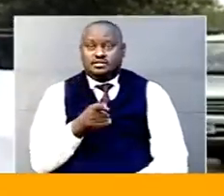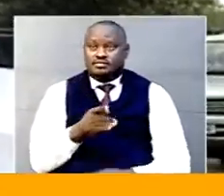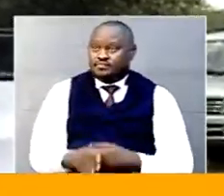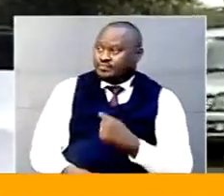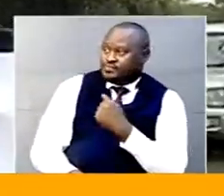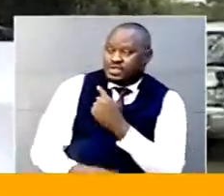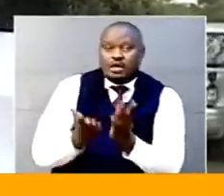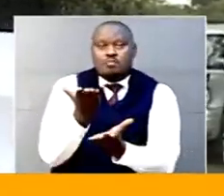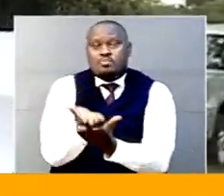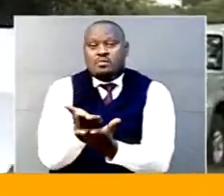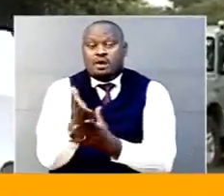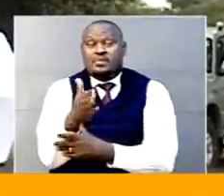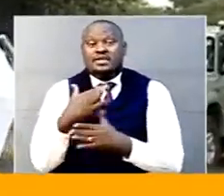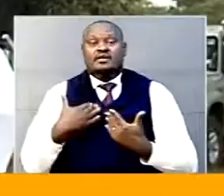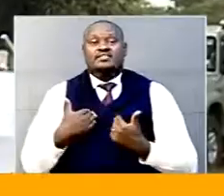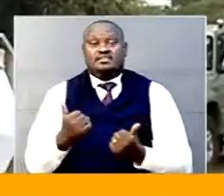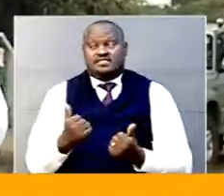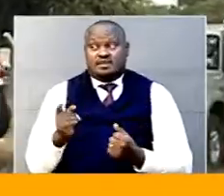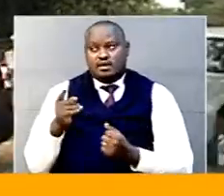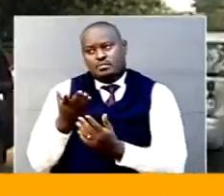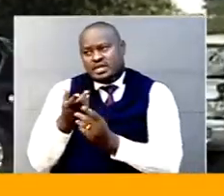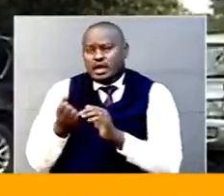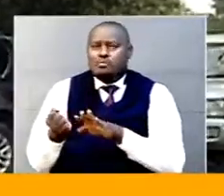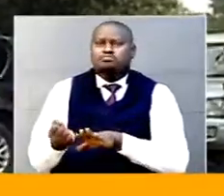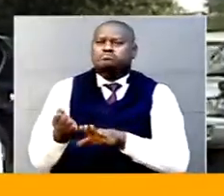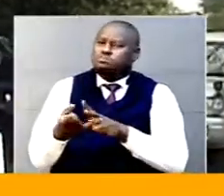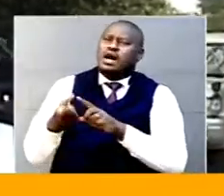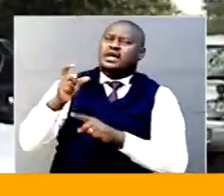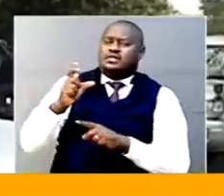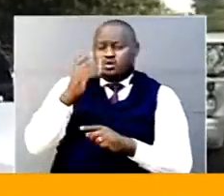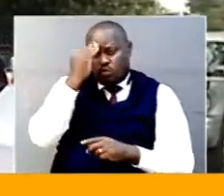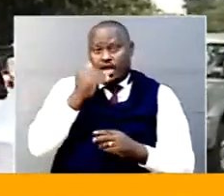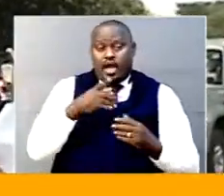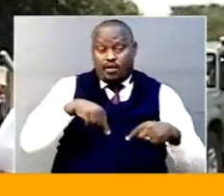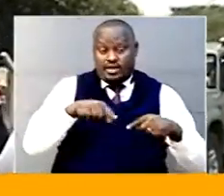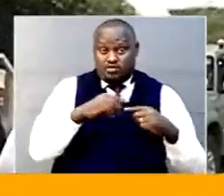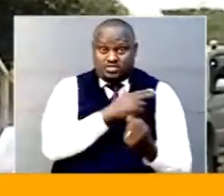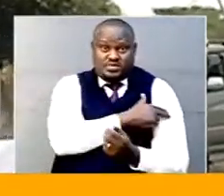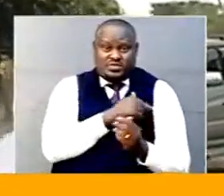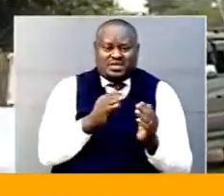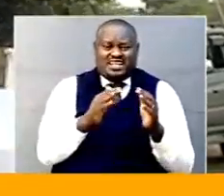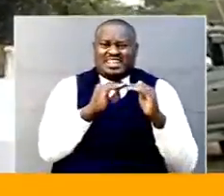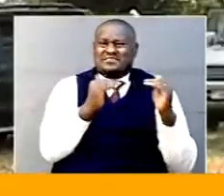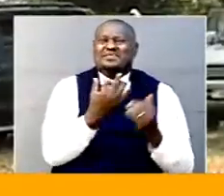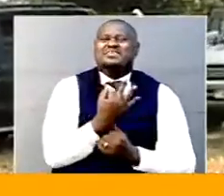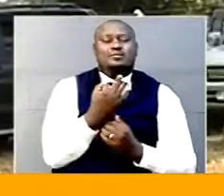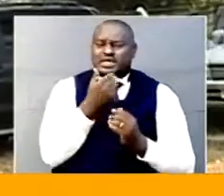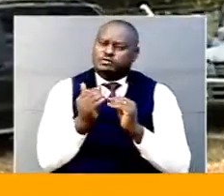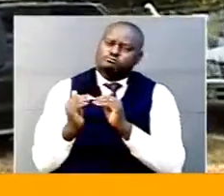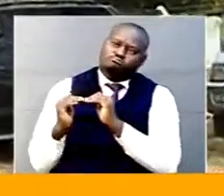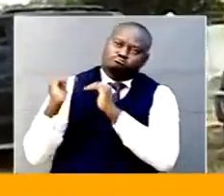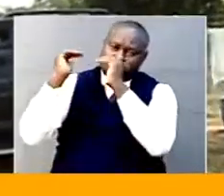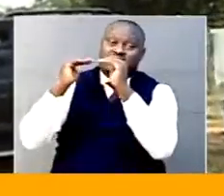upgrade our health center from health center 3 to health center 4, sir. When you go